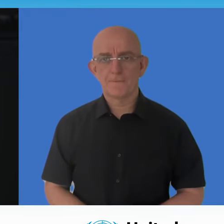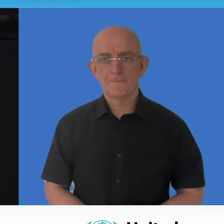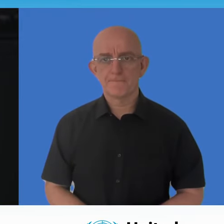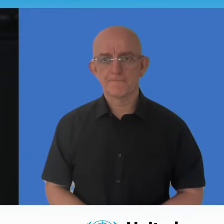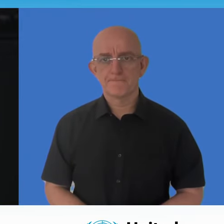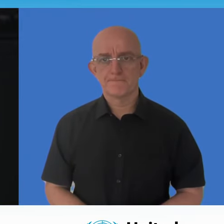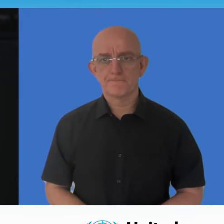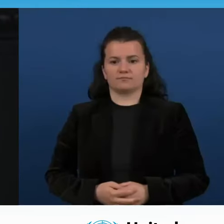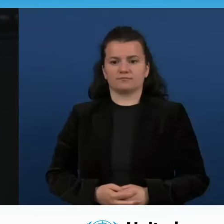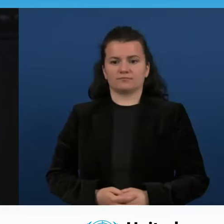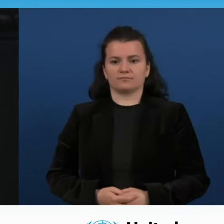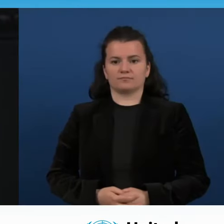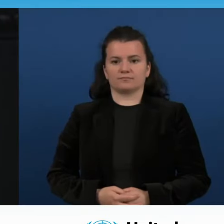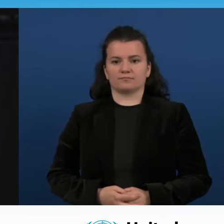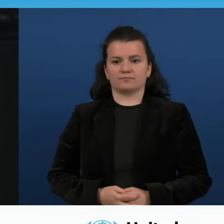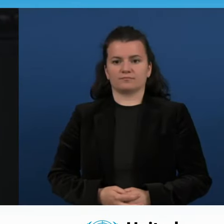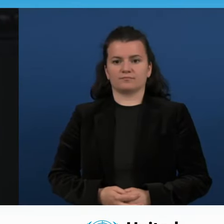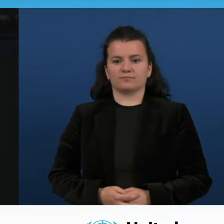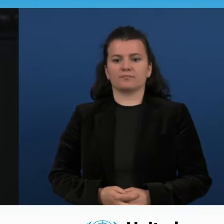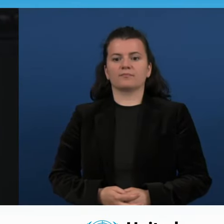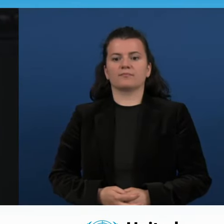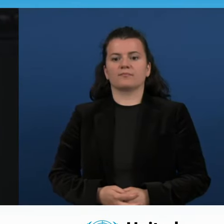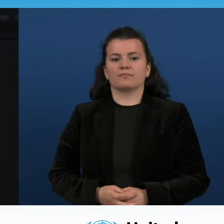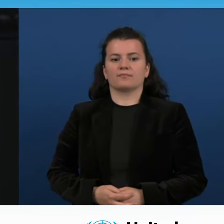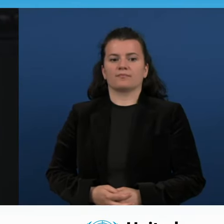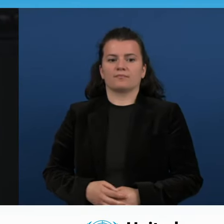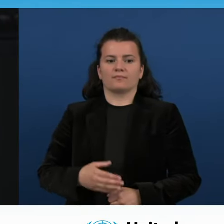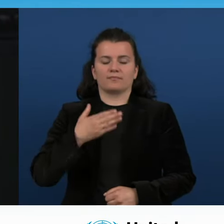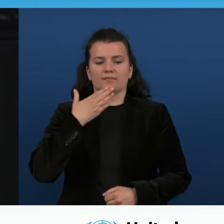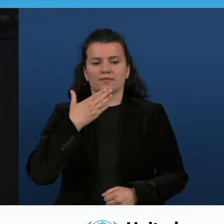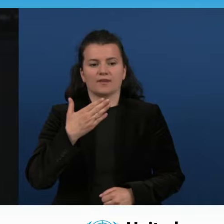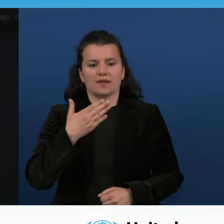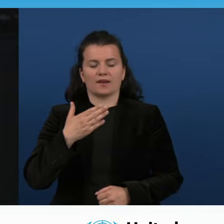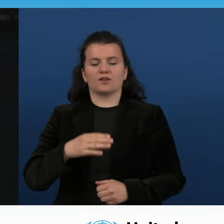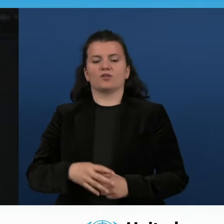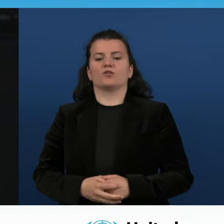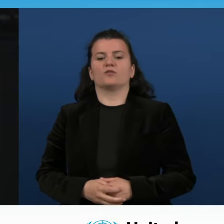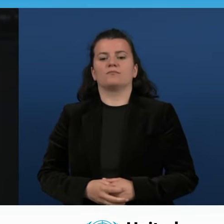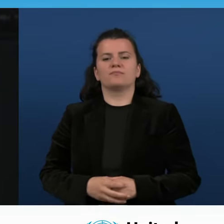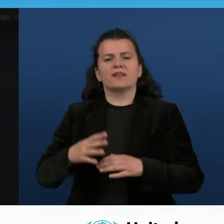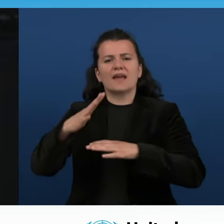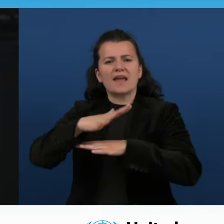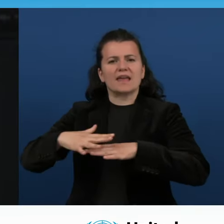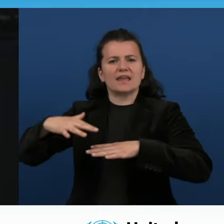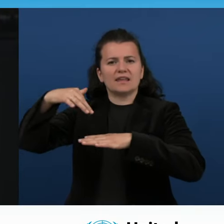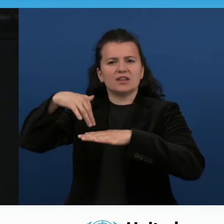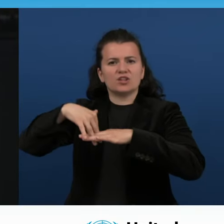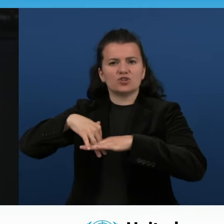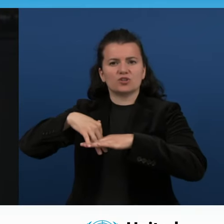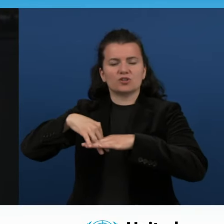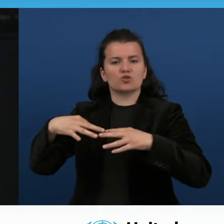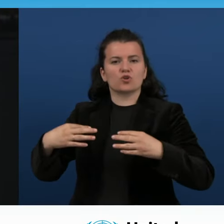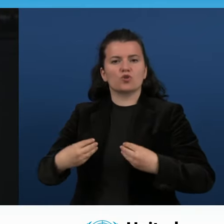So the next one is seat 1471, Indigenous Youth Leadership Coalition.